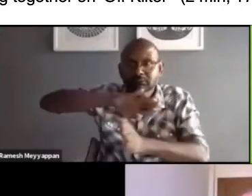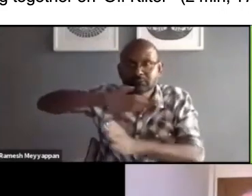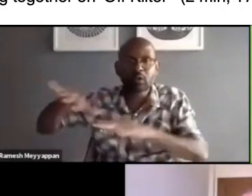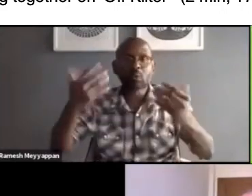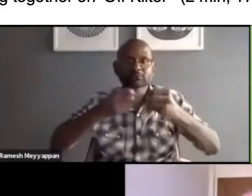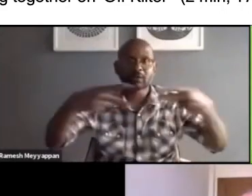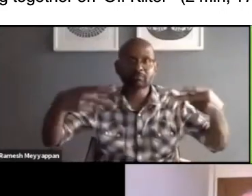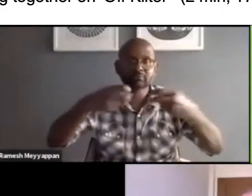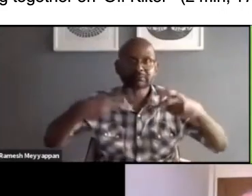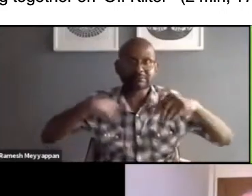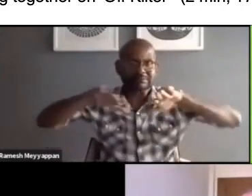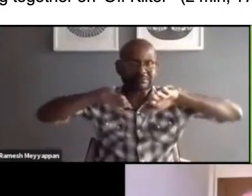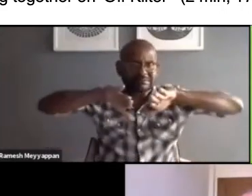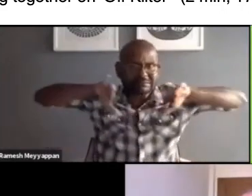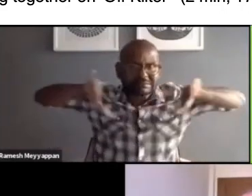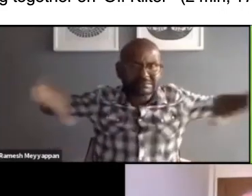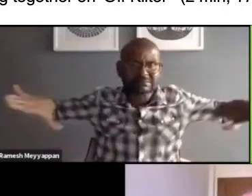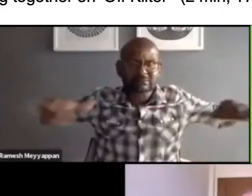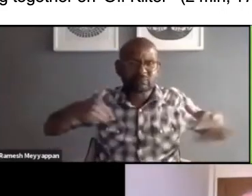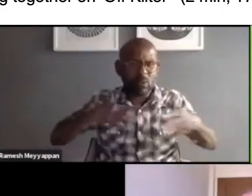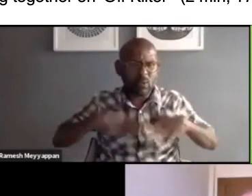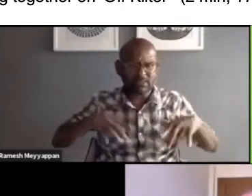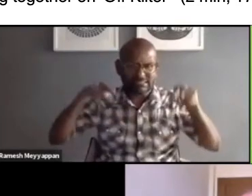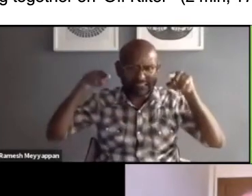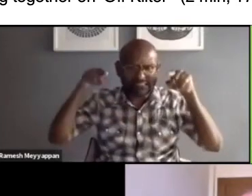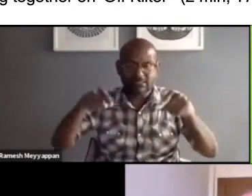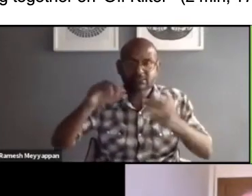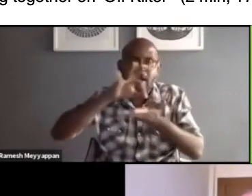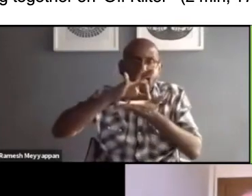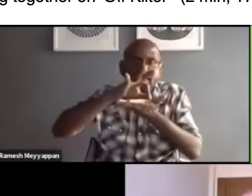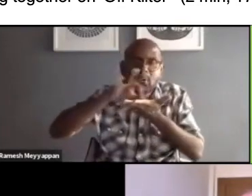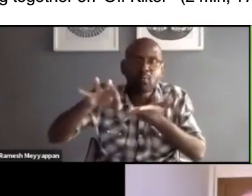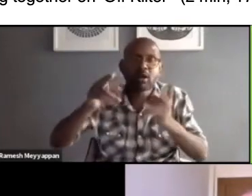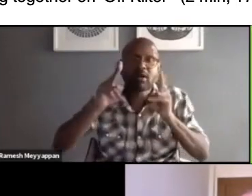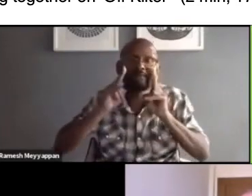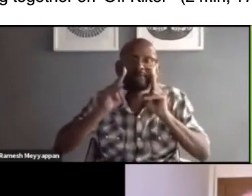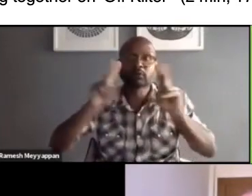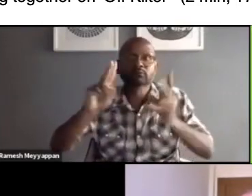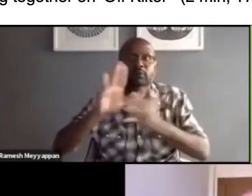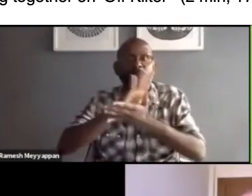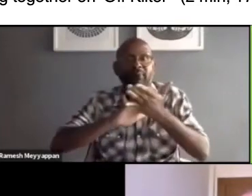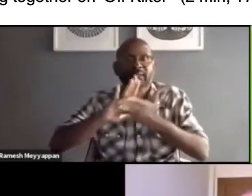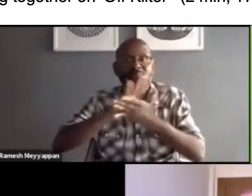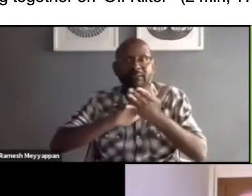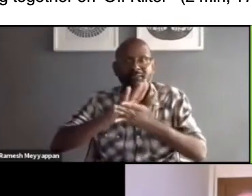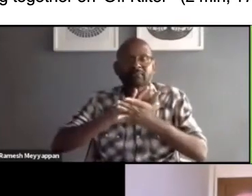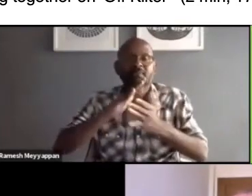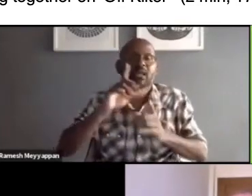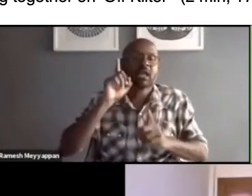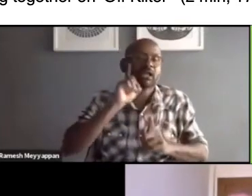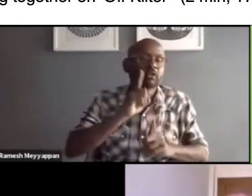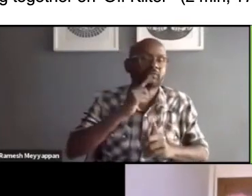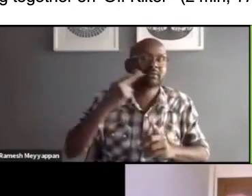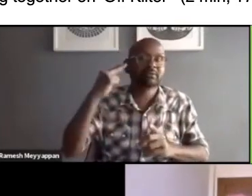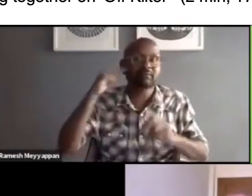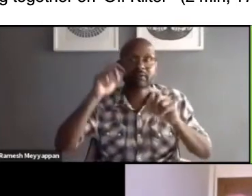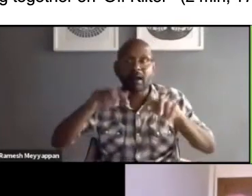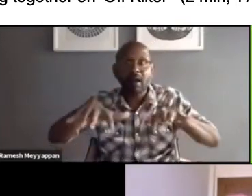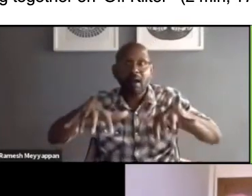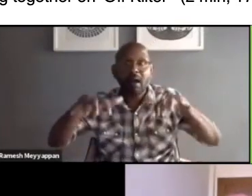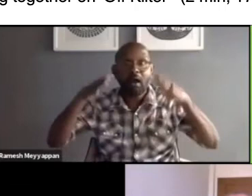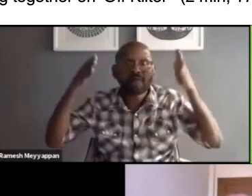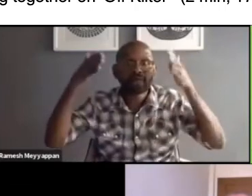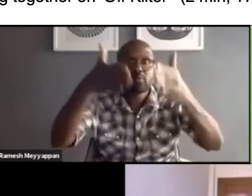stand on stage. I didn't want to have captions. I wanted people to see the piece itself. I wanted to create something that